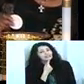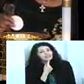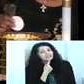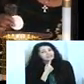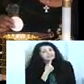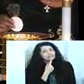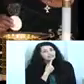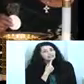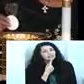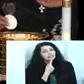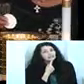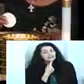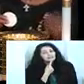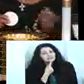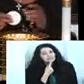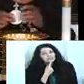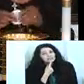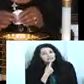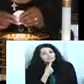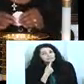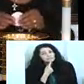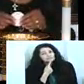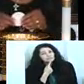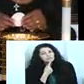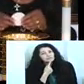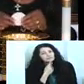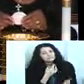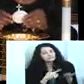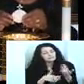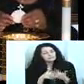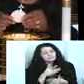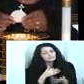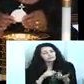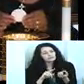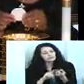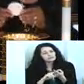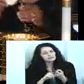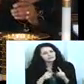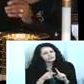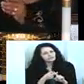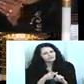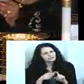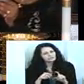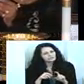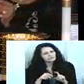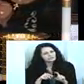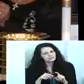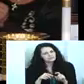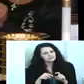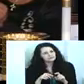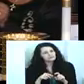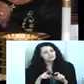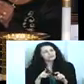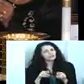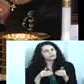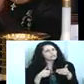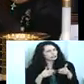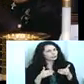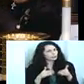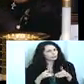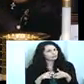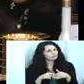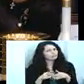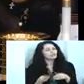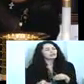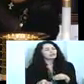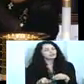he's with his friends in that upper room, and he takes bread. He